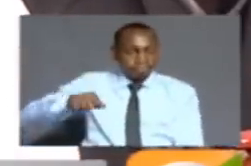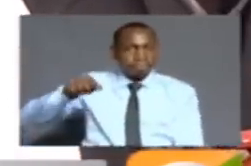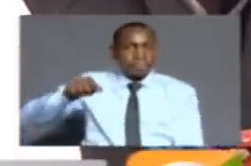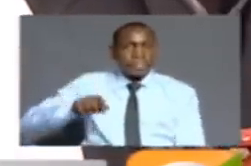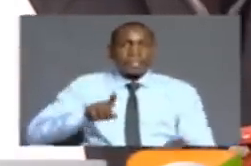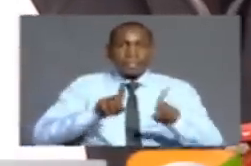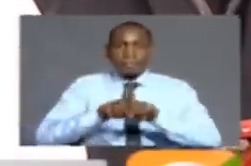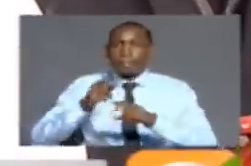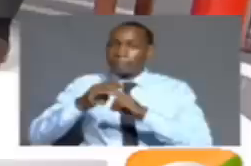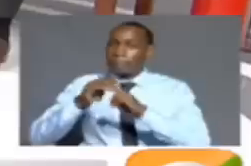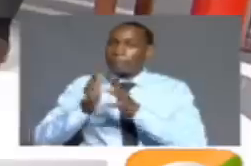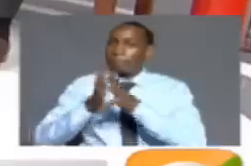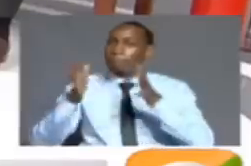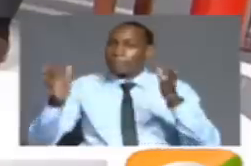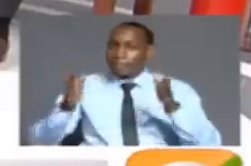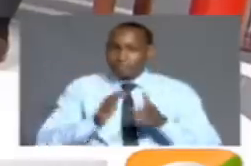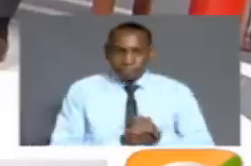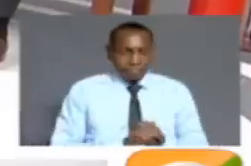they're outspoken.